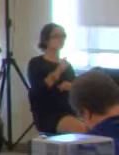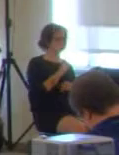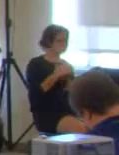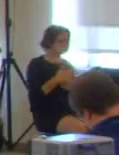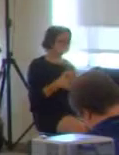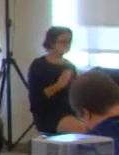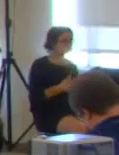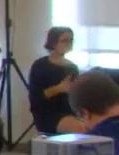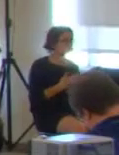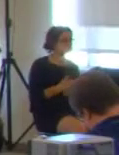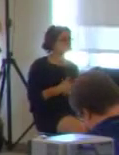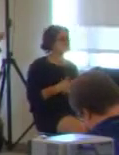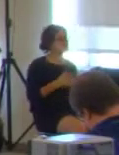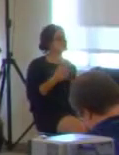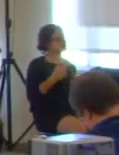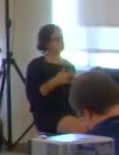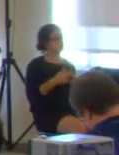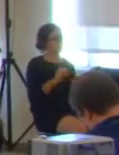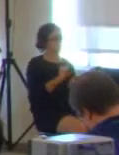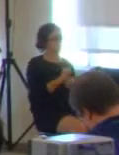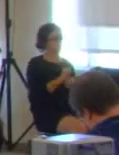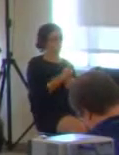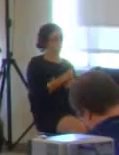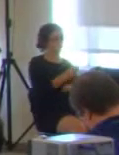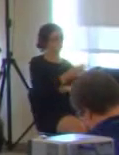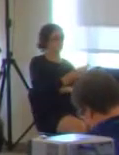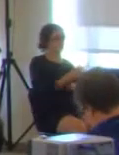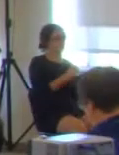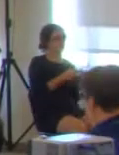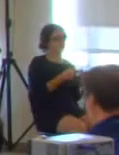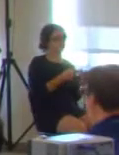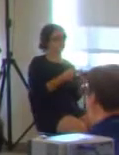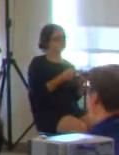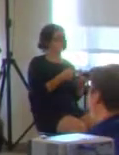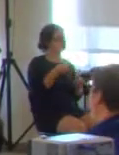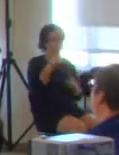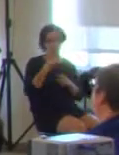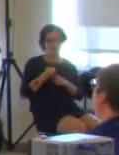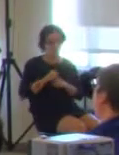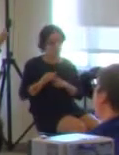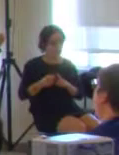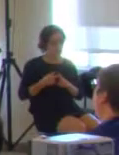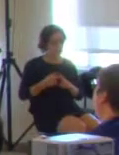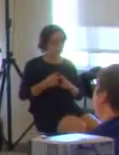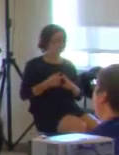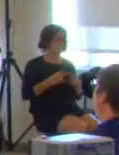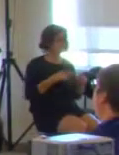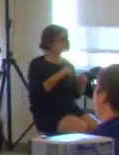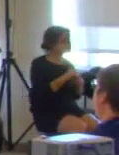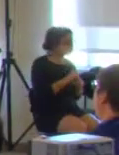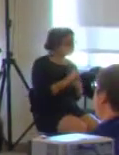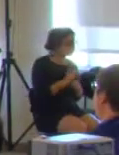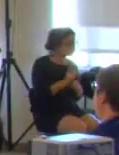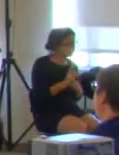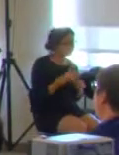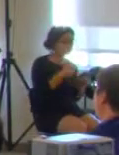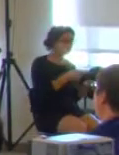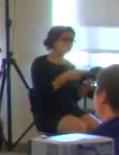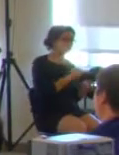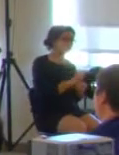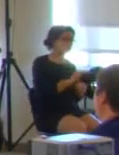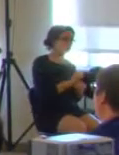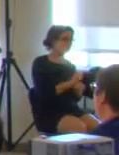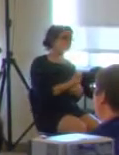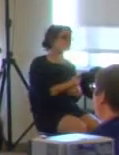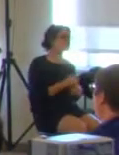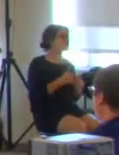work placement first, as soon as not training first. Train on the job. Follow-along